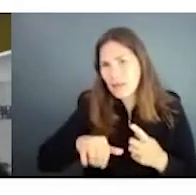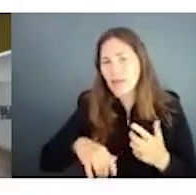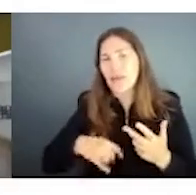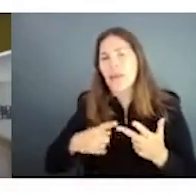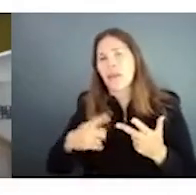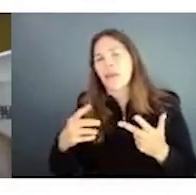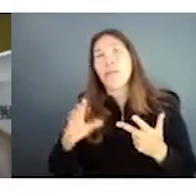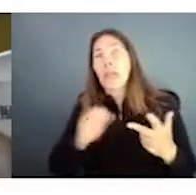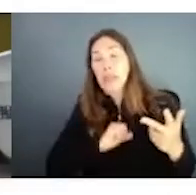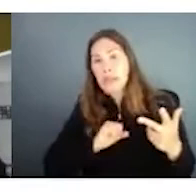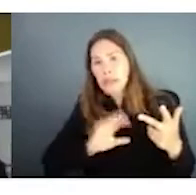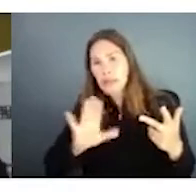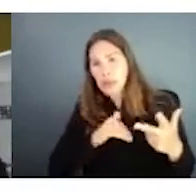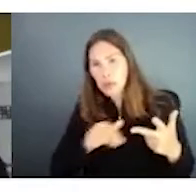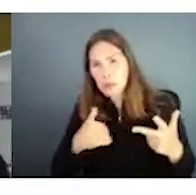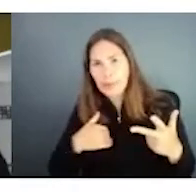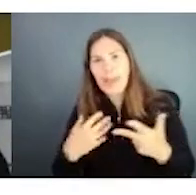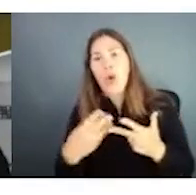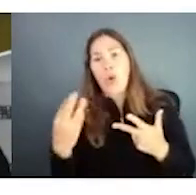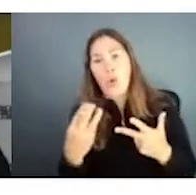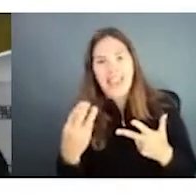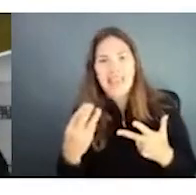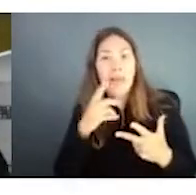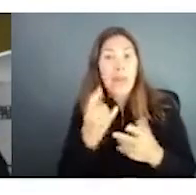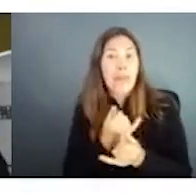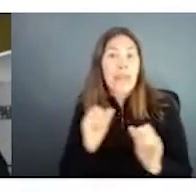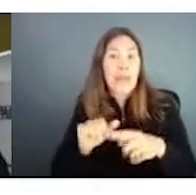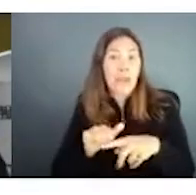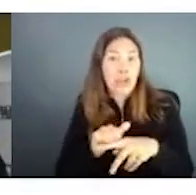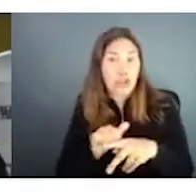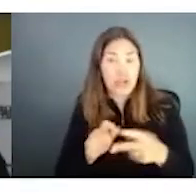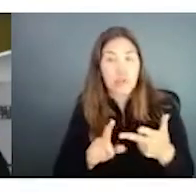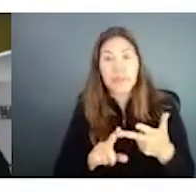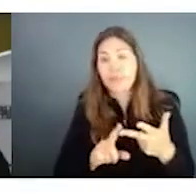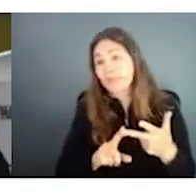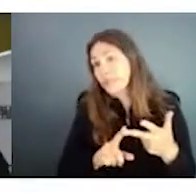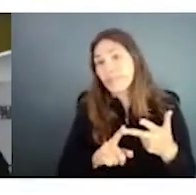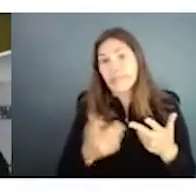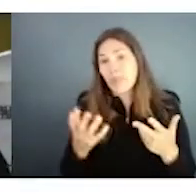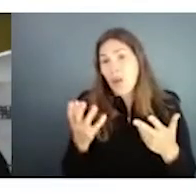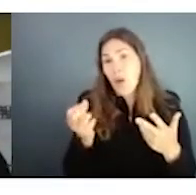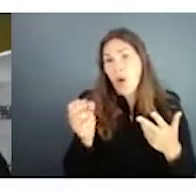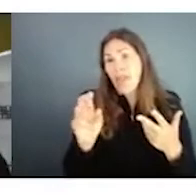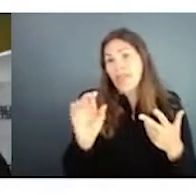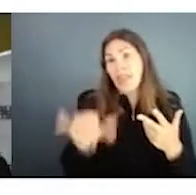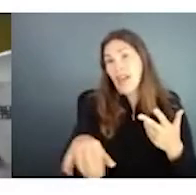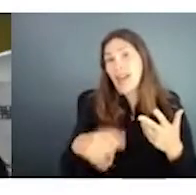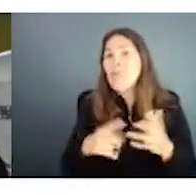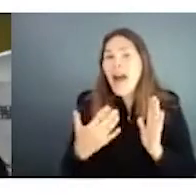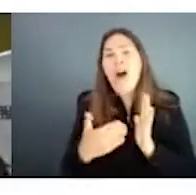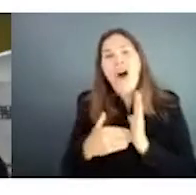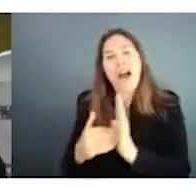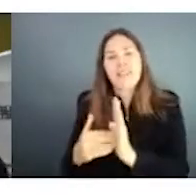Wednesday, excuse me, on Wednesday could be independent practice on that. But oftentimes,